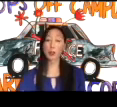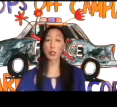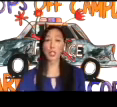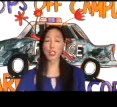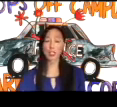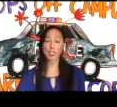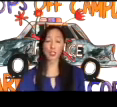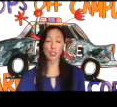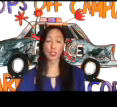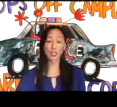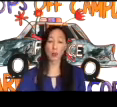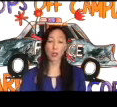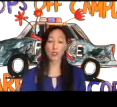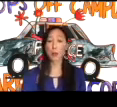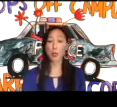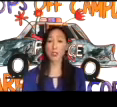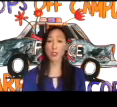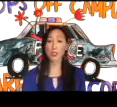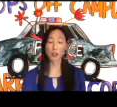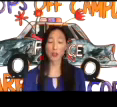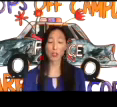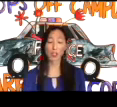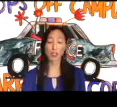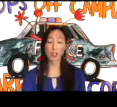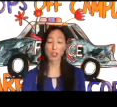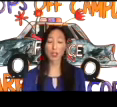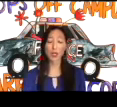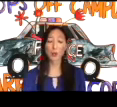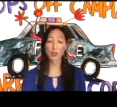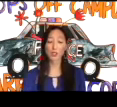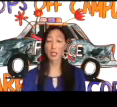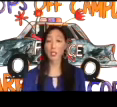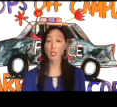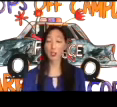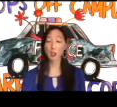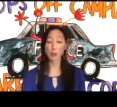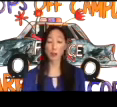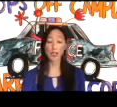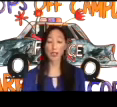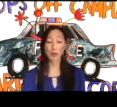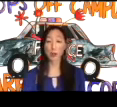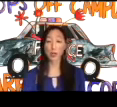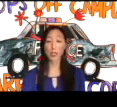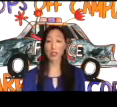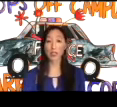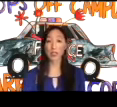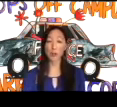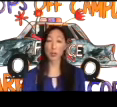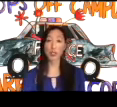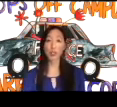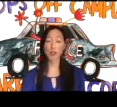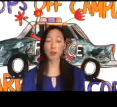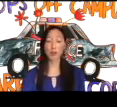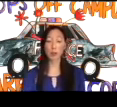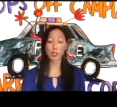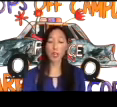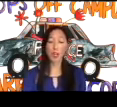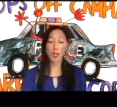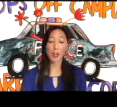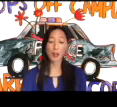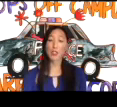we democratically elected a white supremacist authoritarian who wants to take the country back to its white nationalist patriarchal